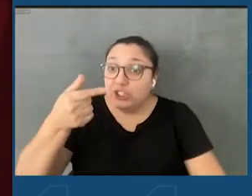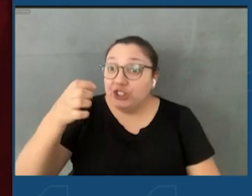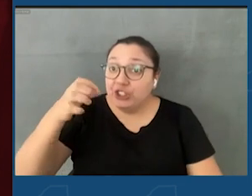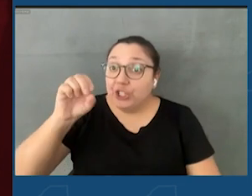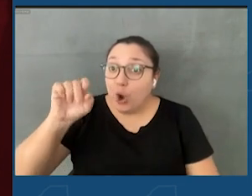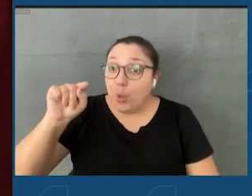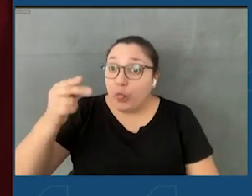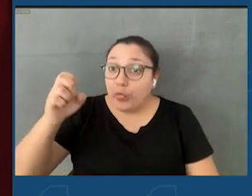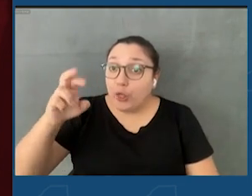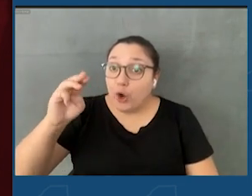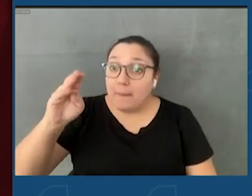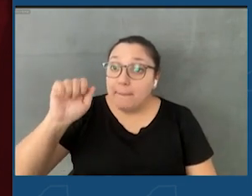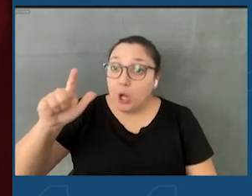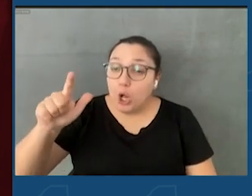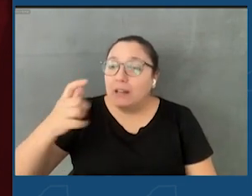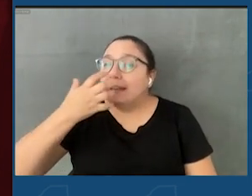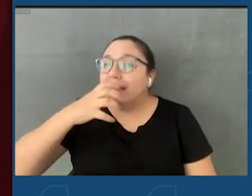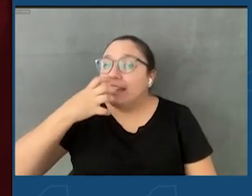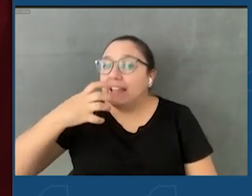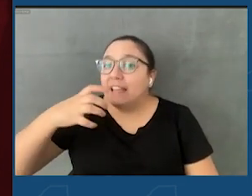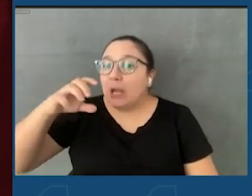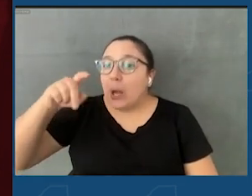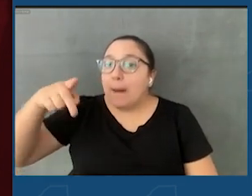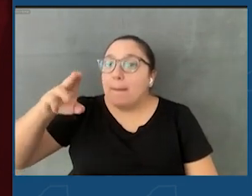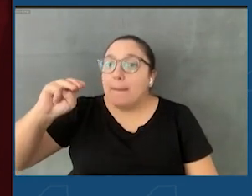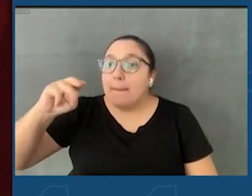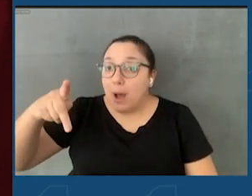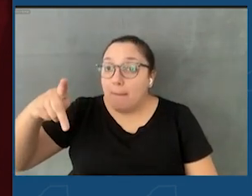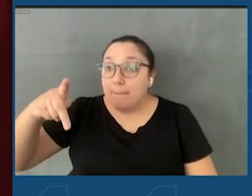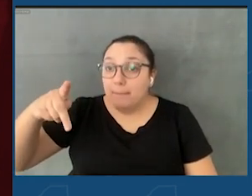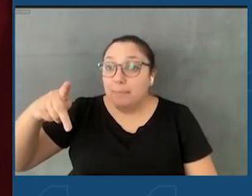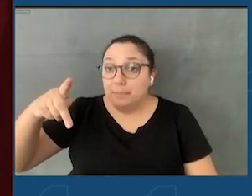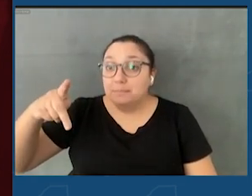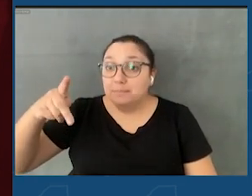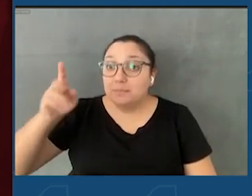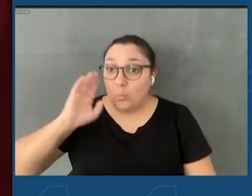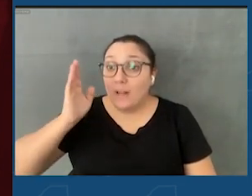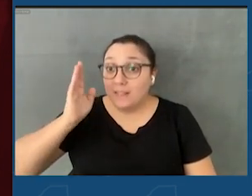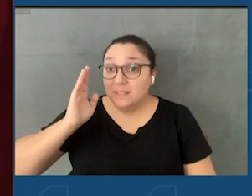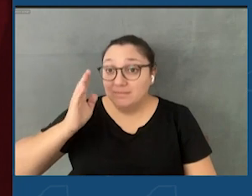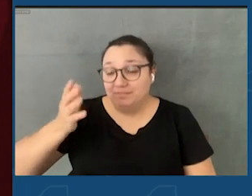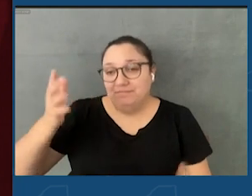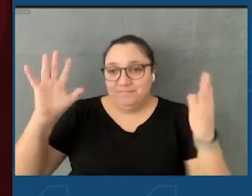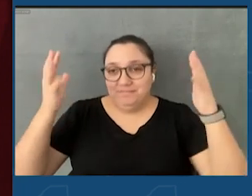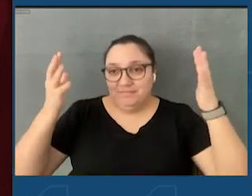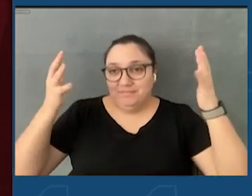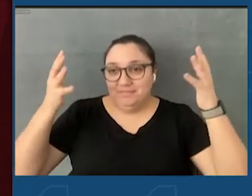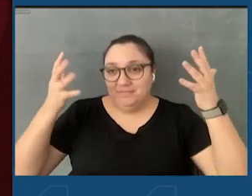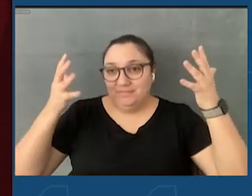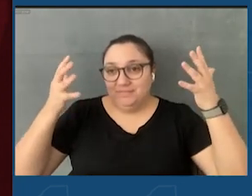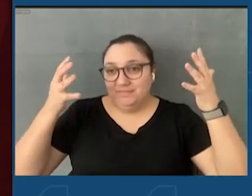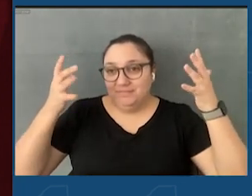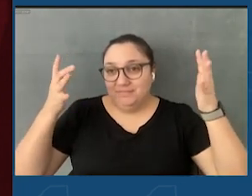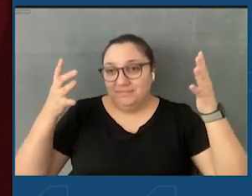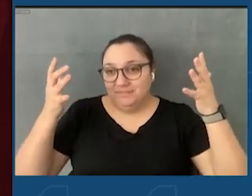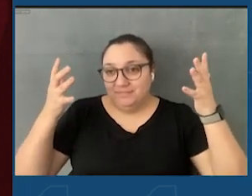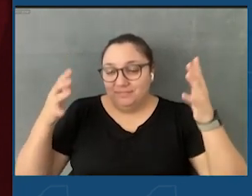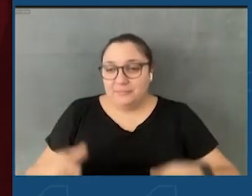housing, where are they going to live? So I am so grateful for the leadership of this governor,